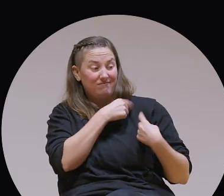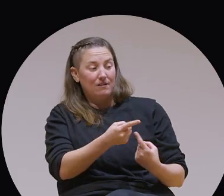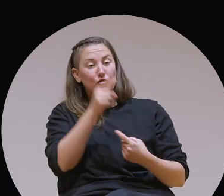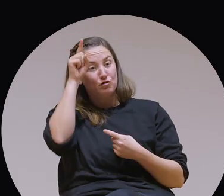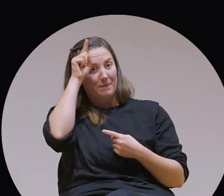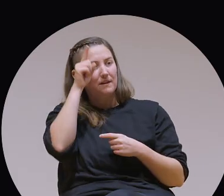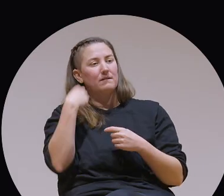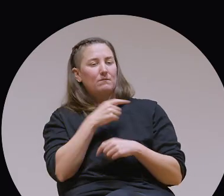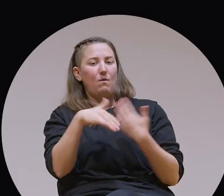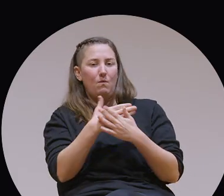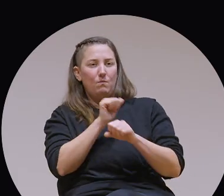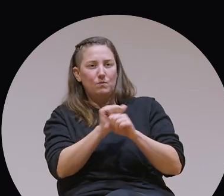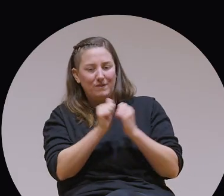Germany.